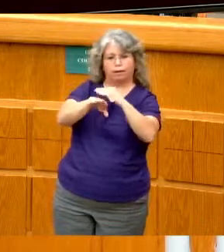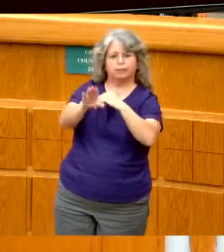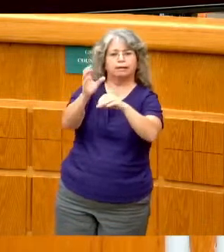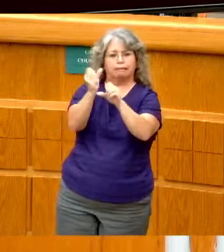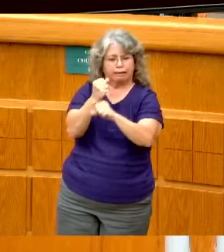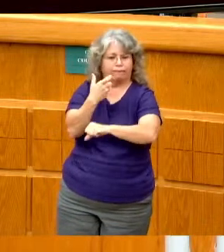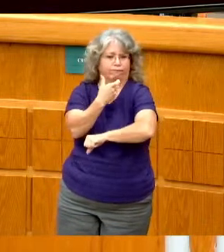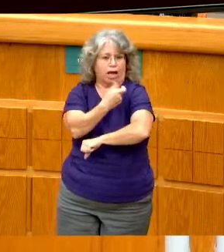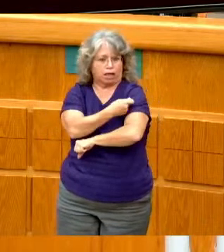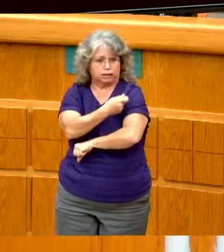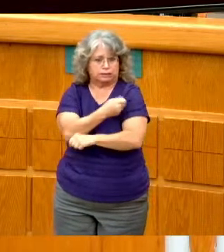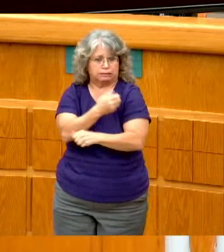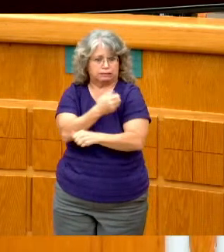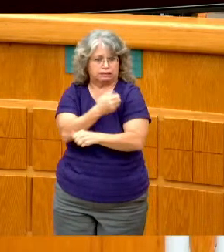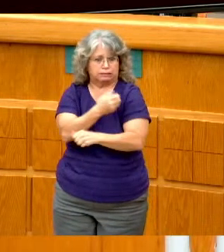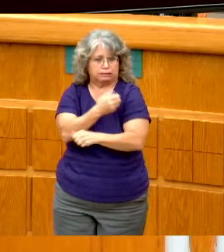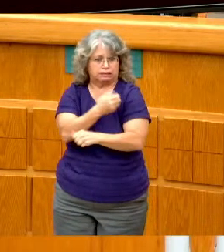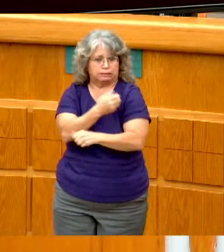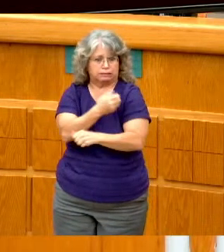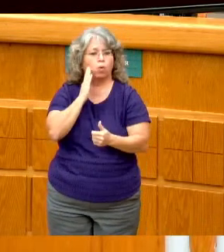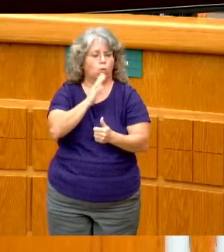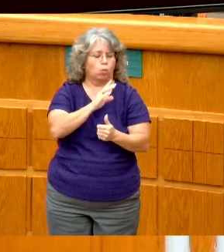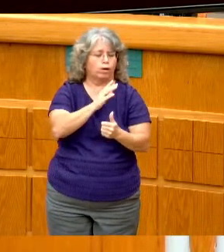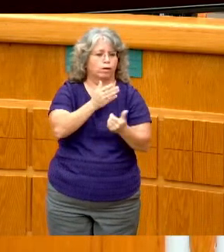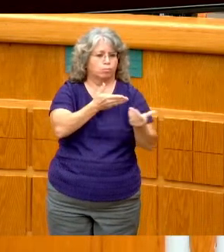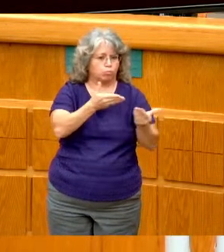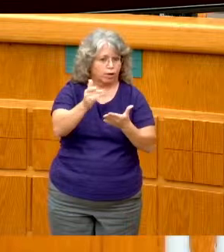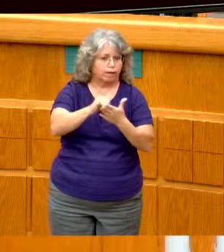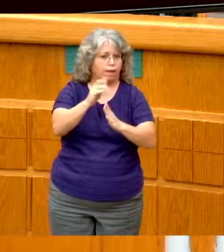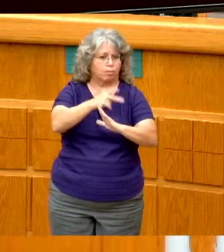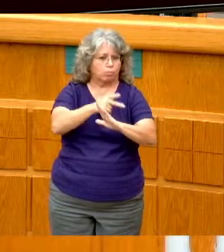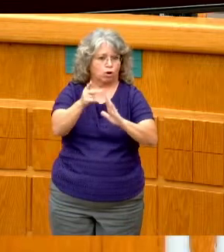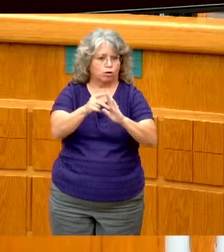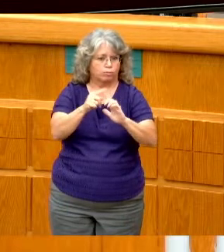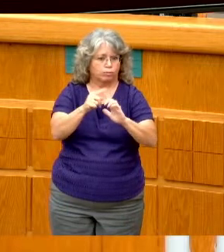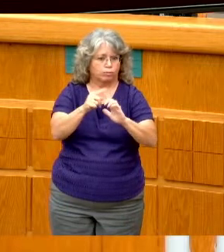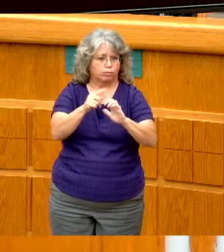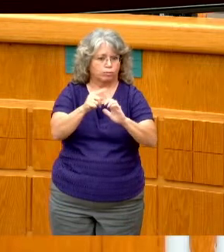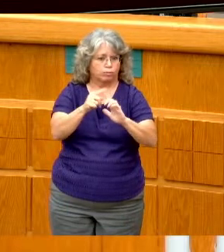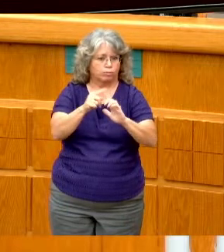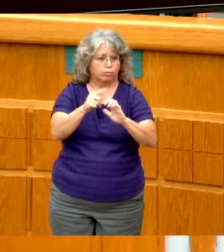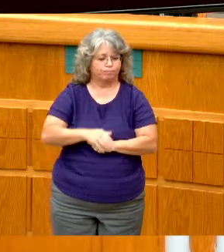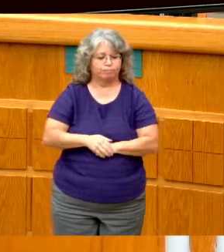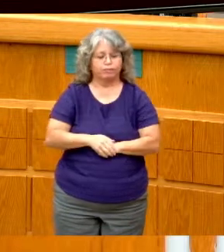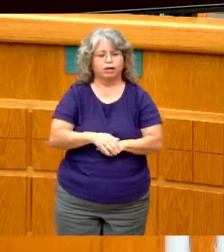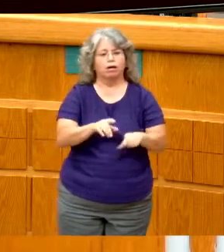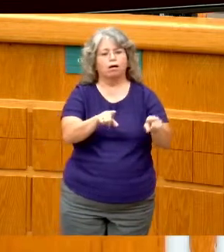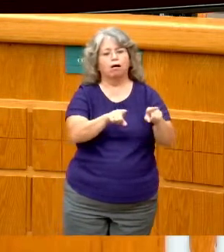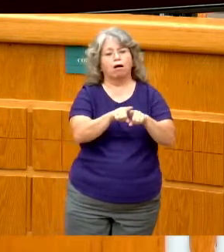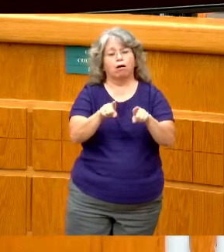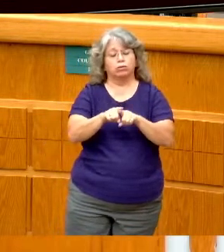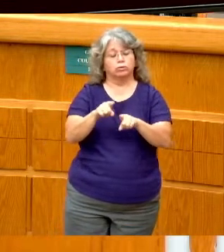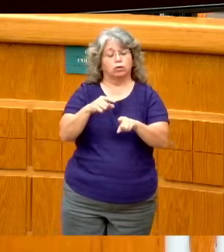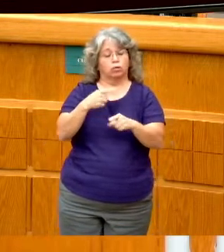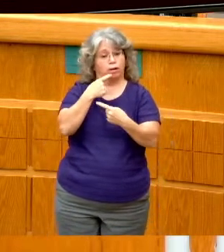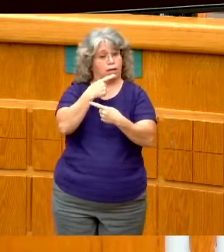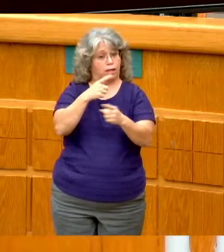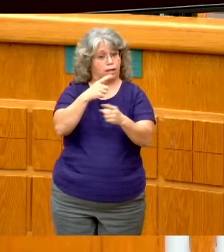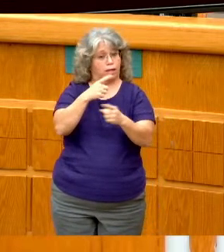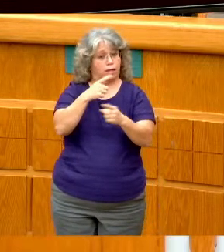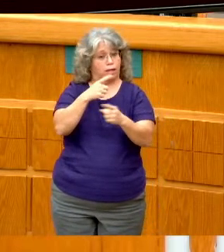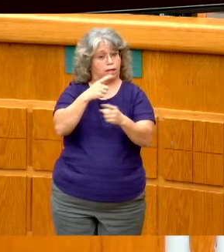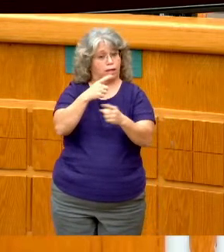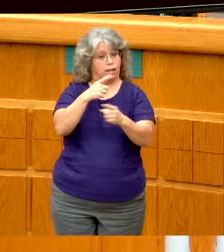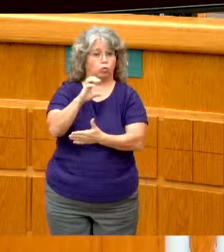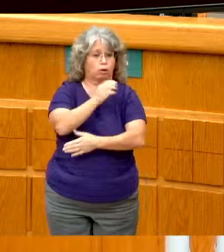proud to tell you about our new vaccine clinic option at the La Palmera Mall. This